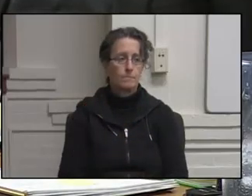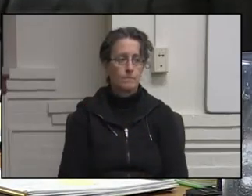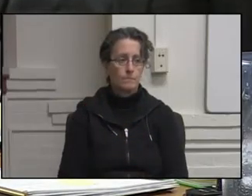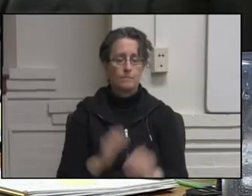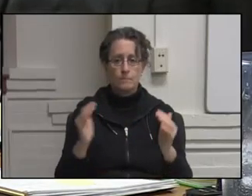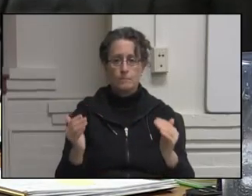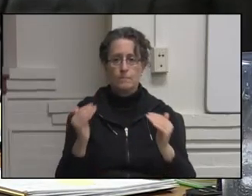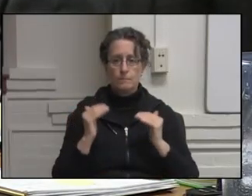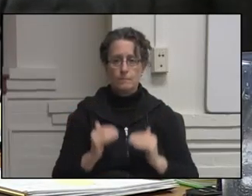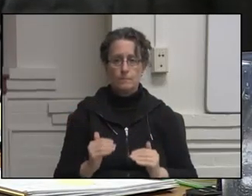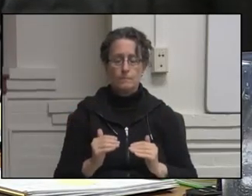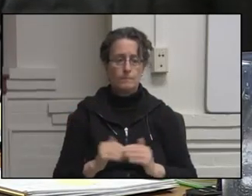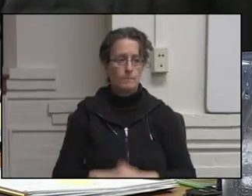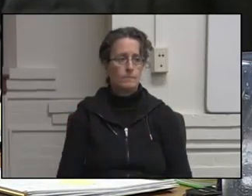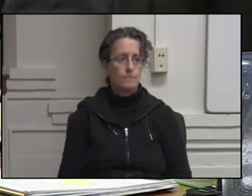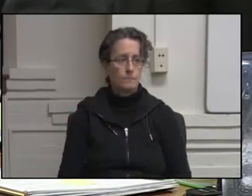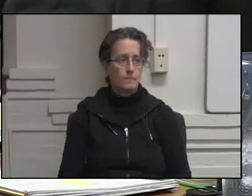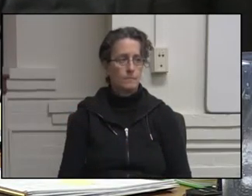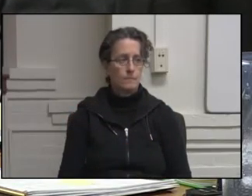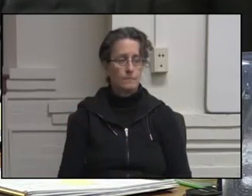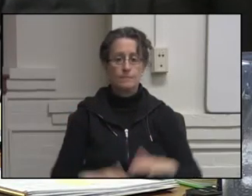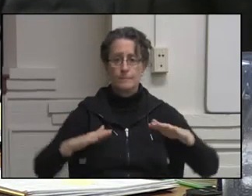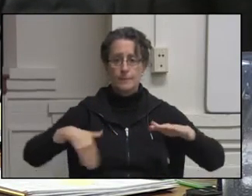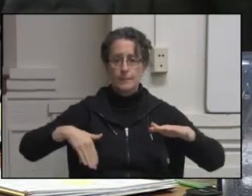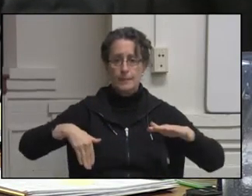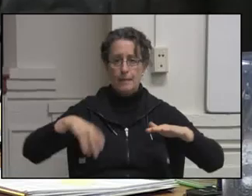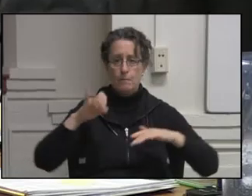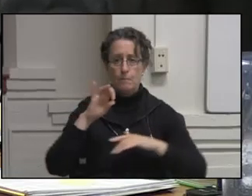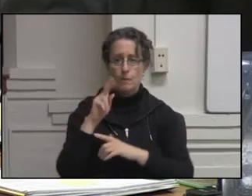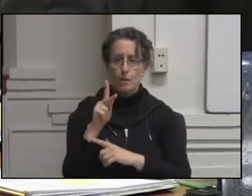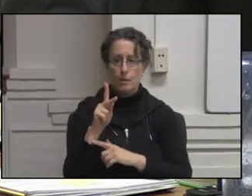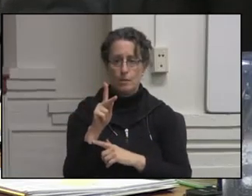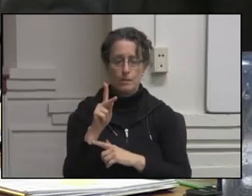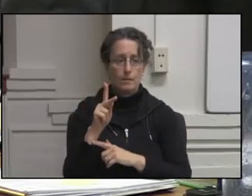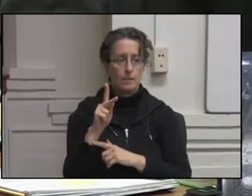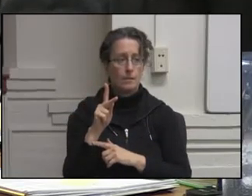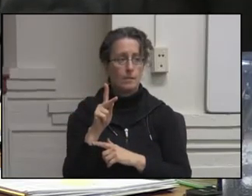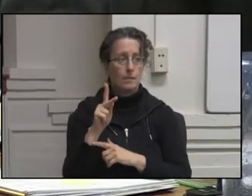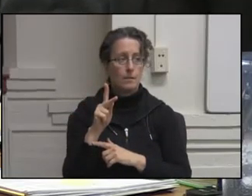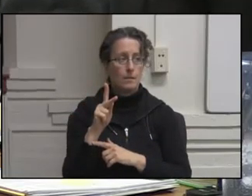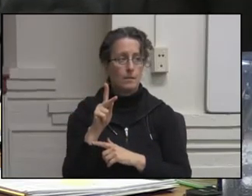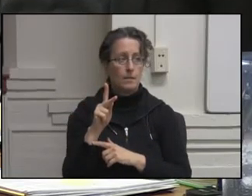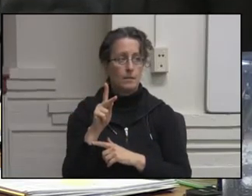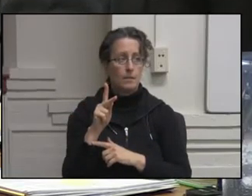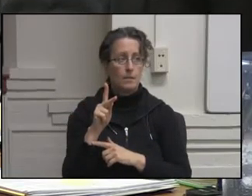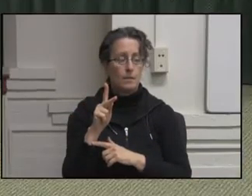up, we have the skate park, and we have with us,